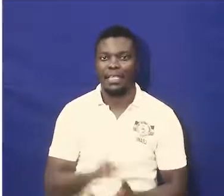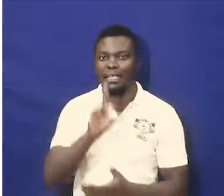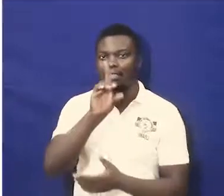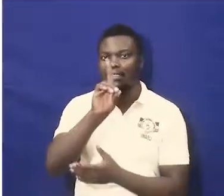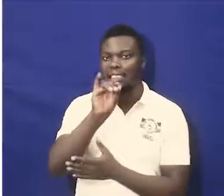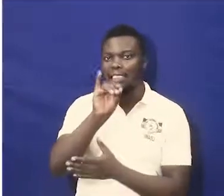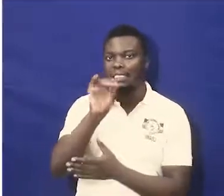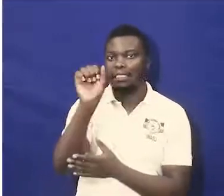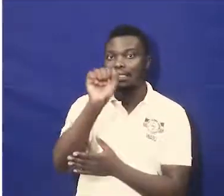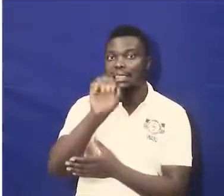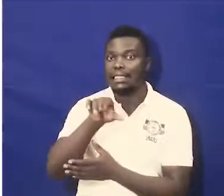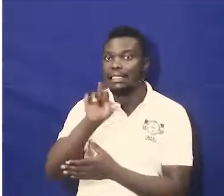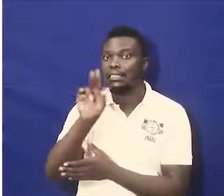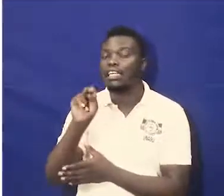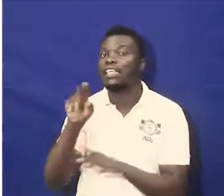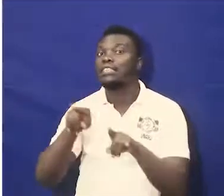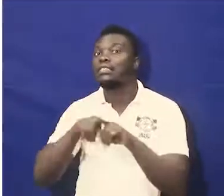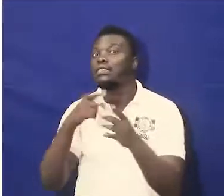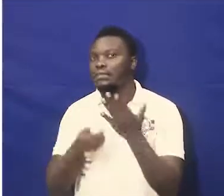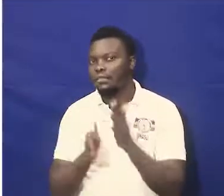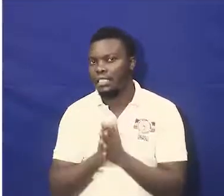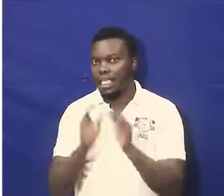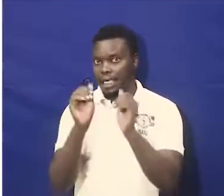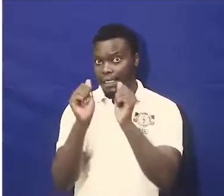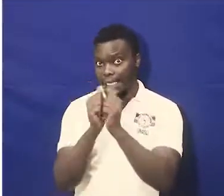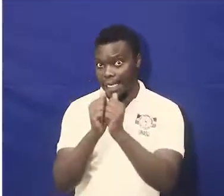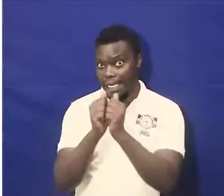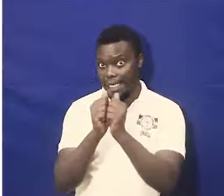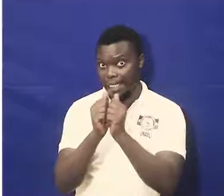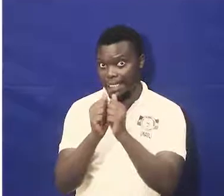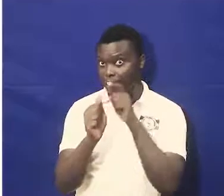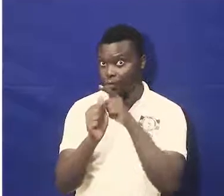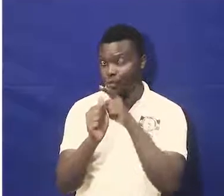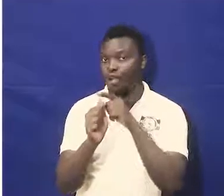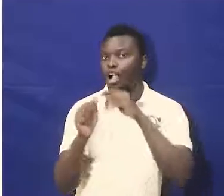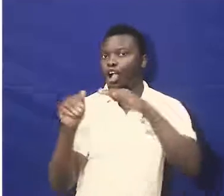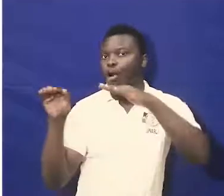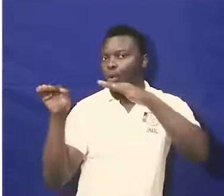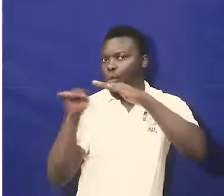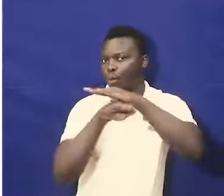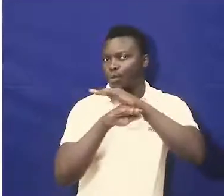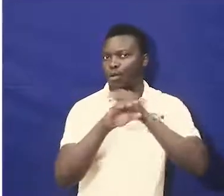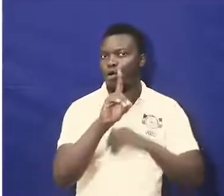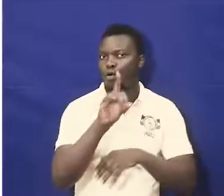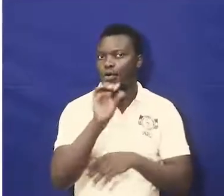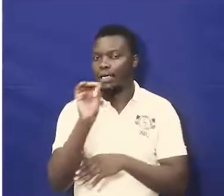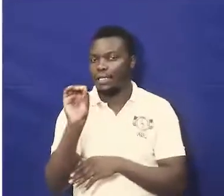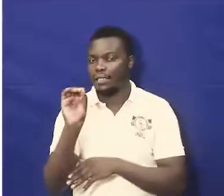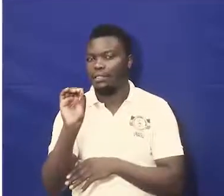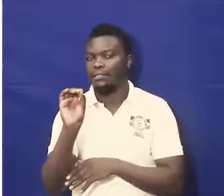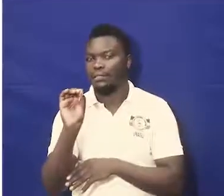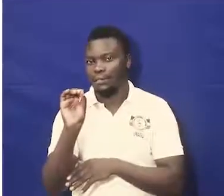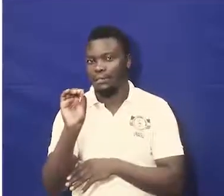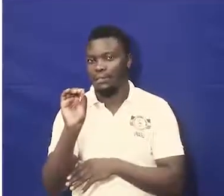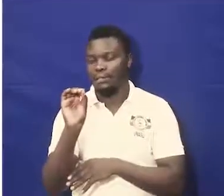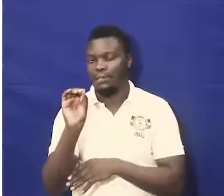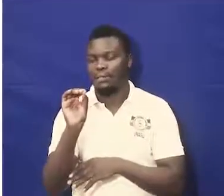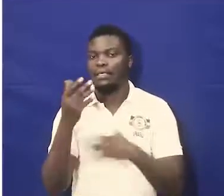Discount is equal to 10, which is the percentage that we are given, over 100, that is